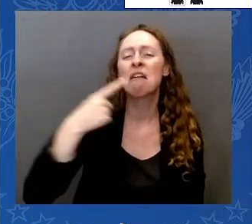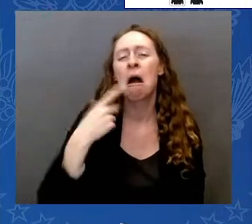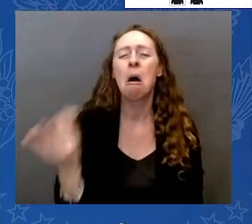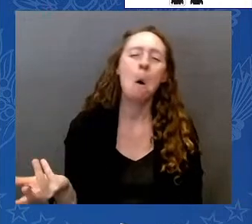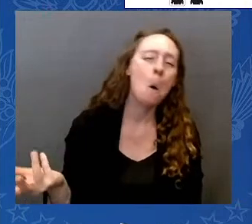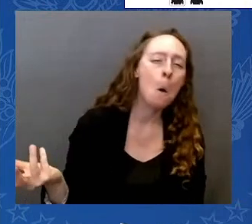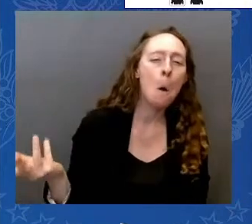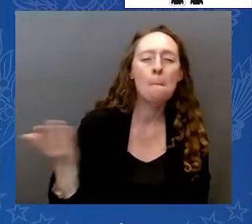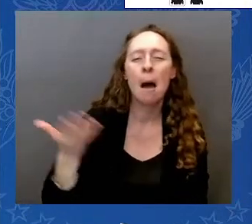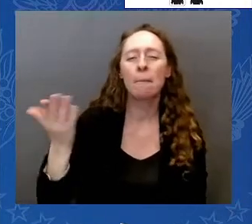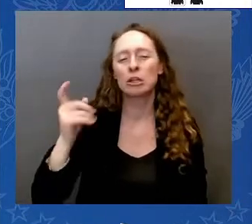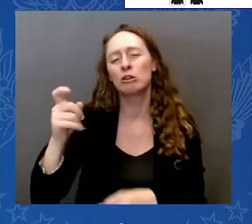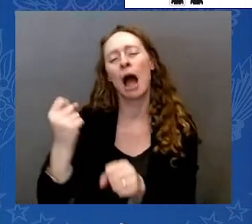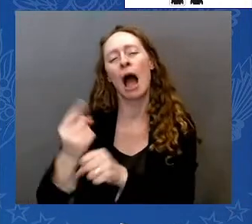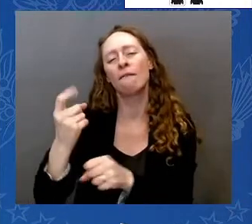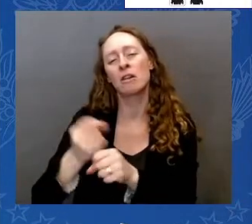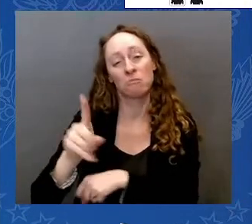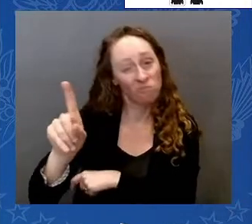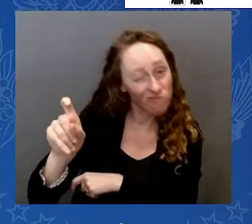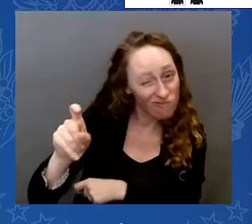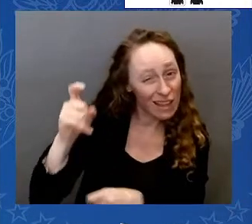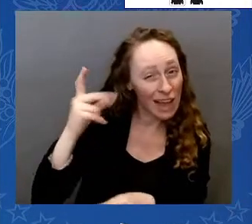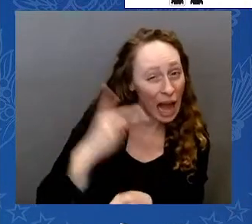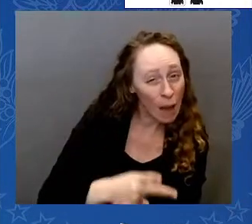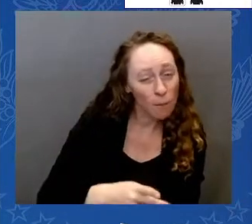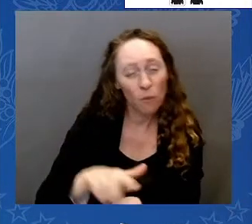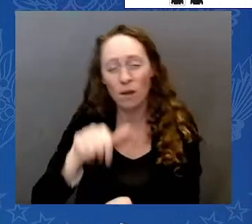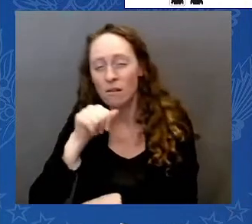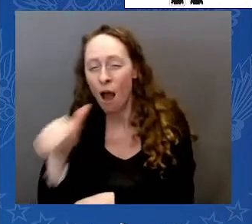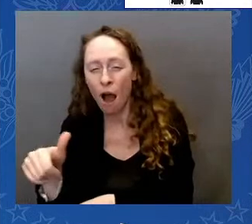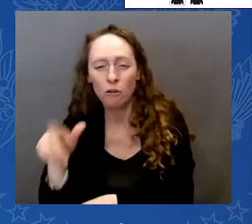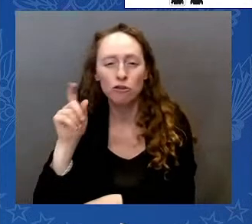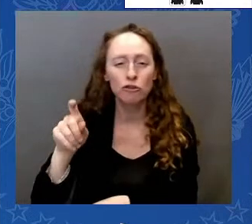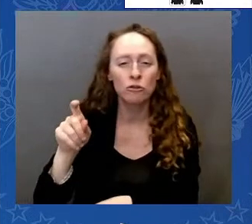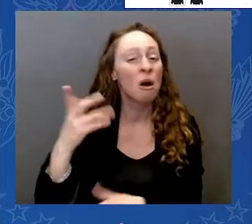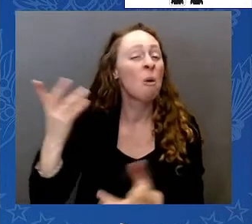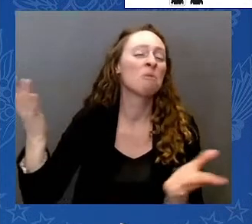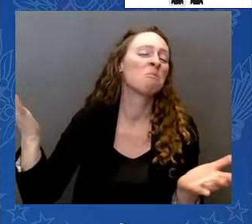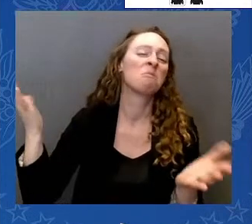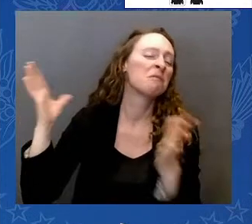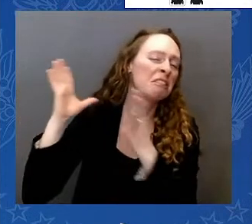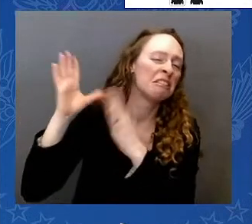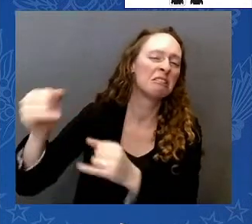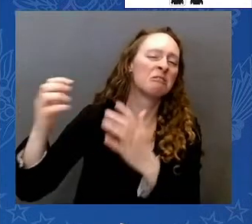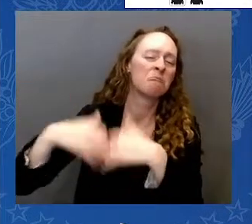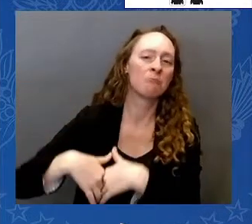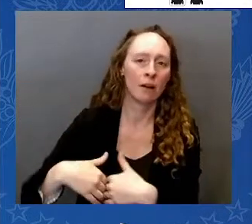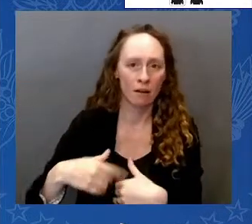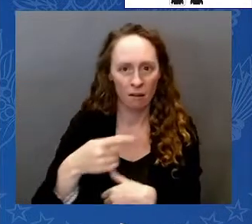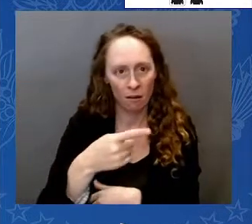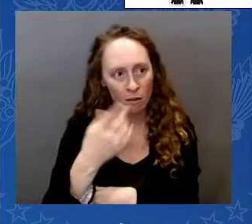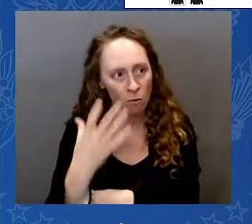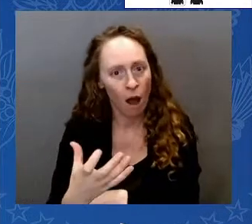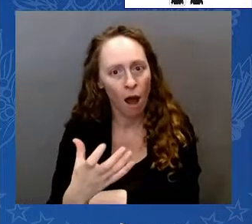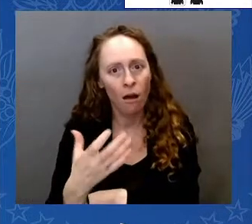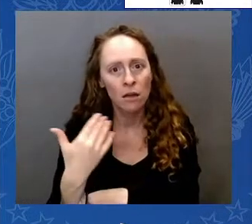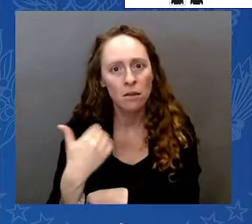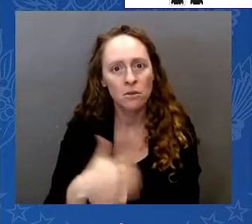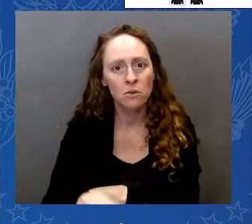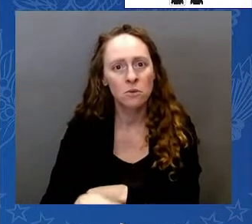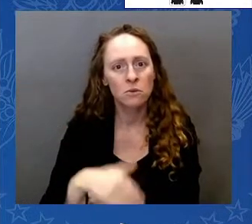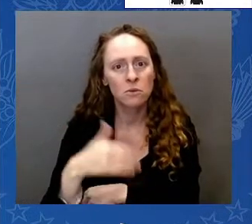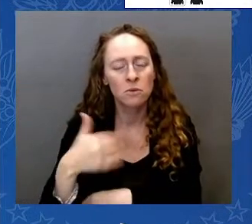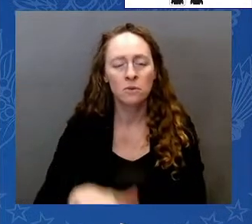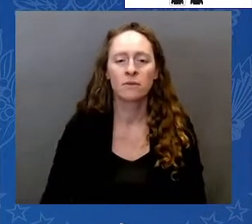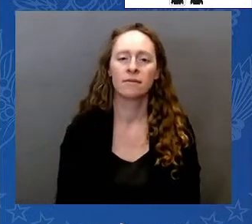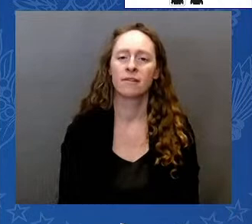away. Affirmative vote to keep it. You know the games that can be played in Congress, from everything from the dealing with needing 60